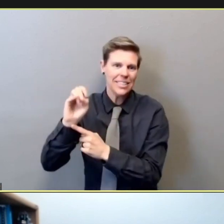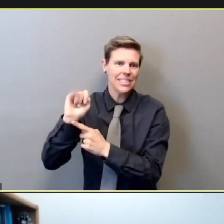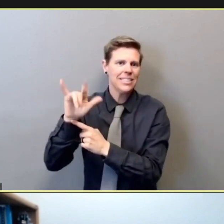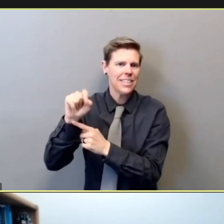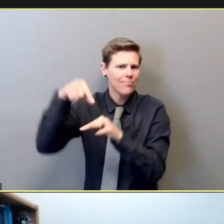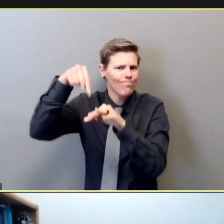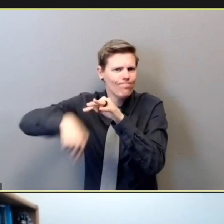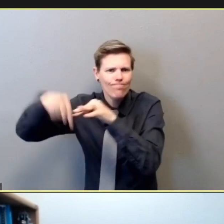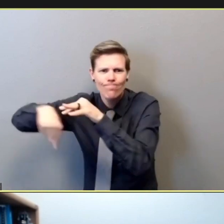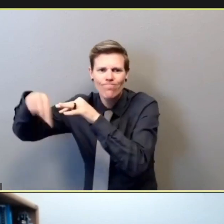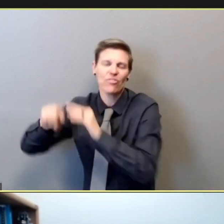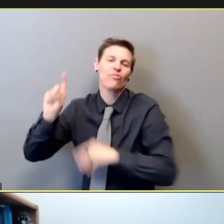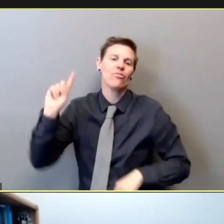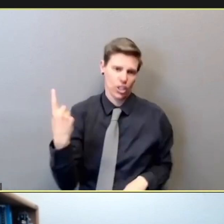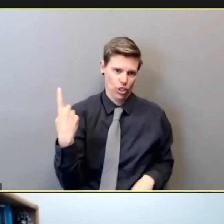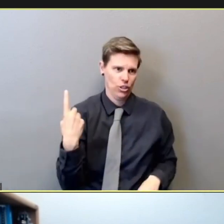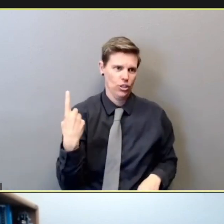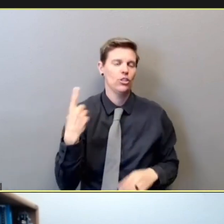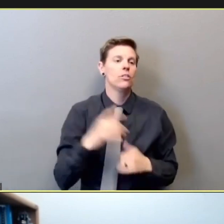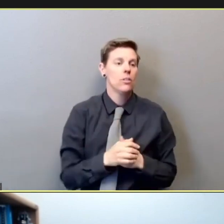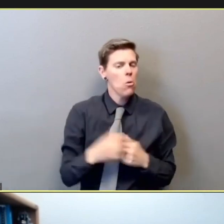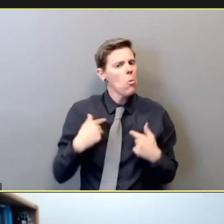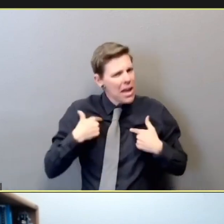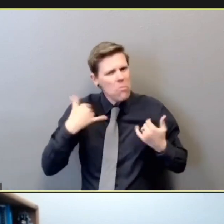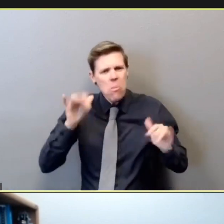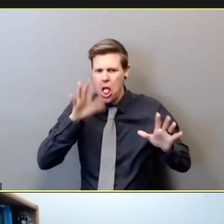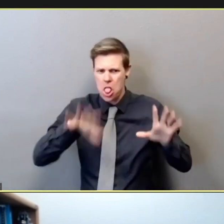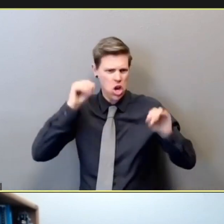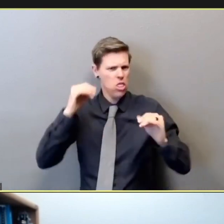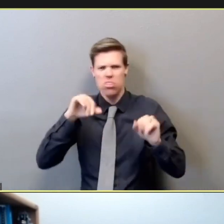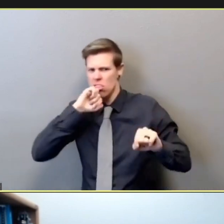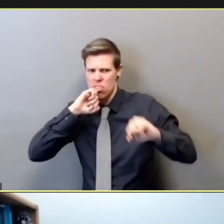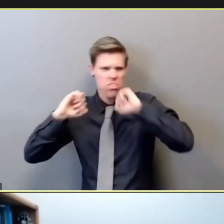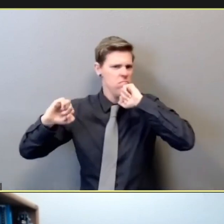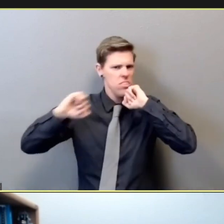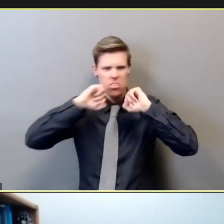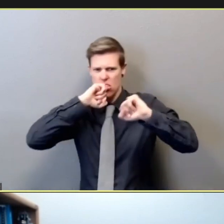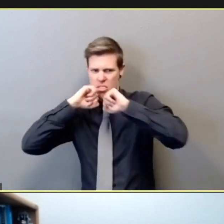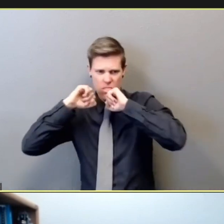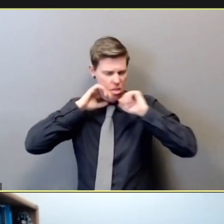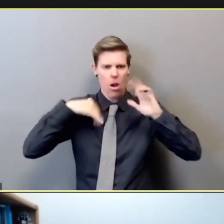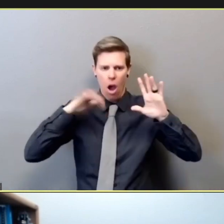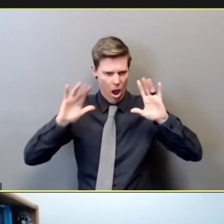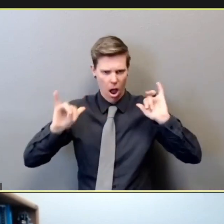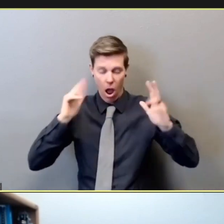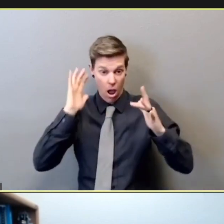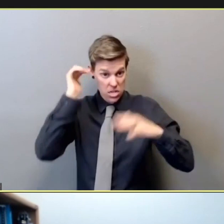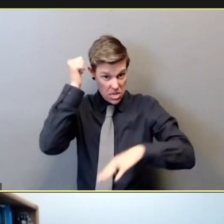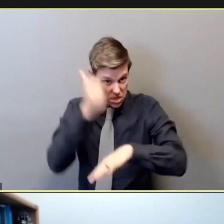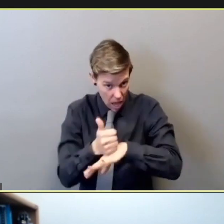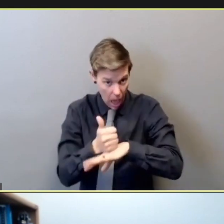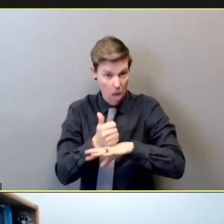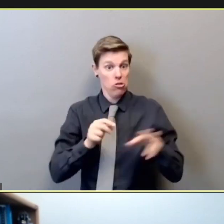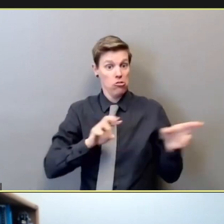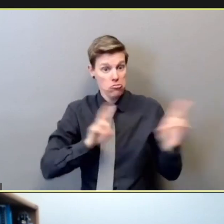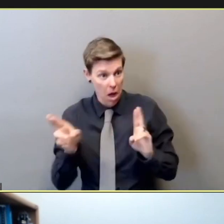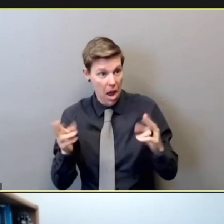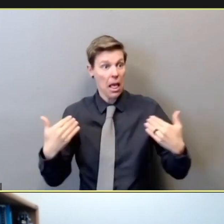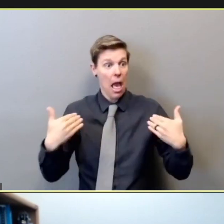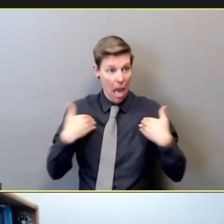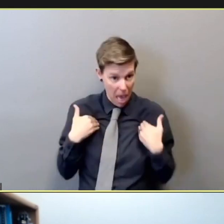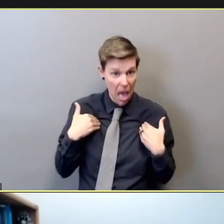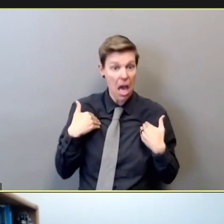our early returns on this is, as kids return to school, so far it seems safe, and case counts are quite good and quite